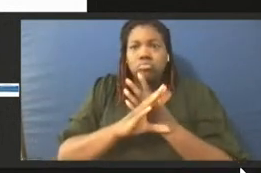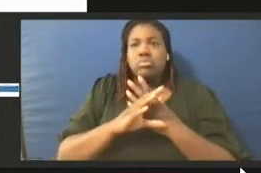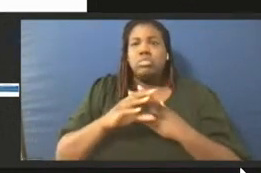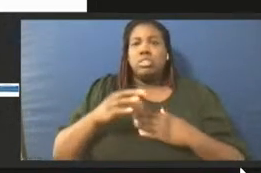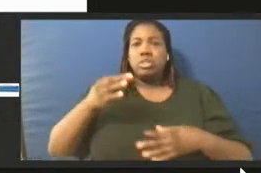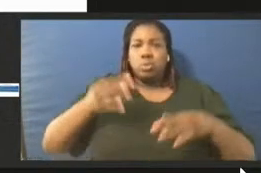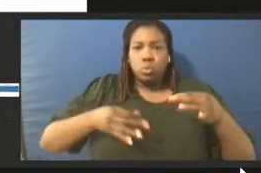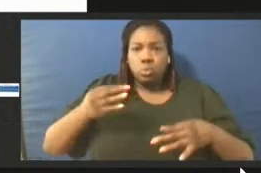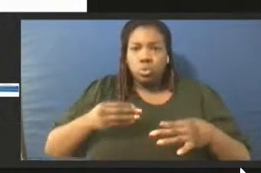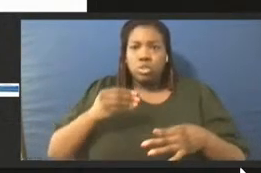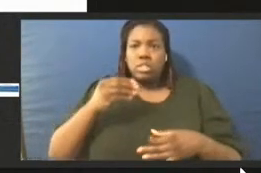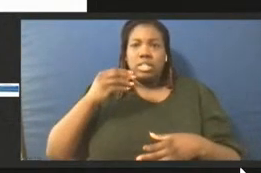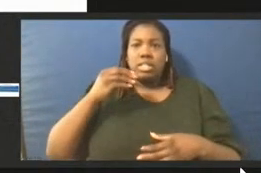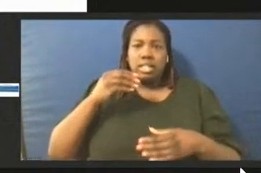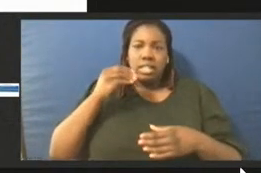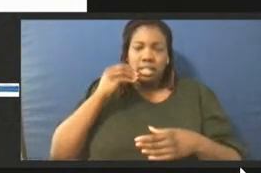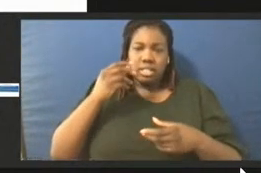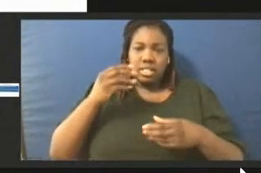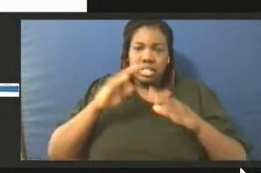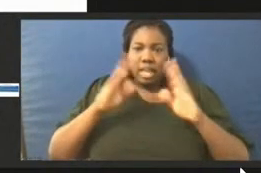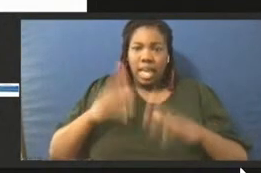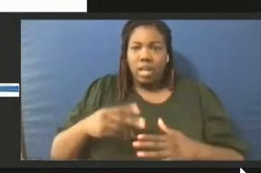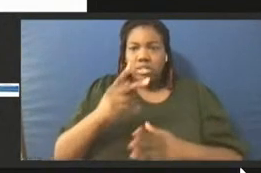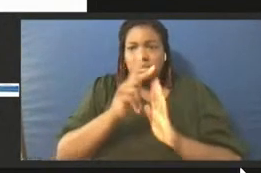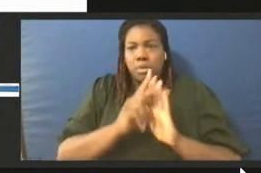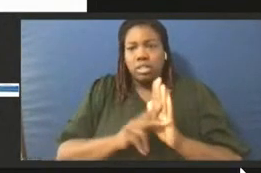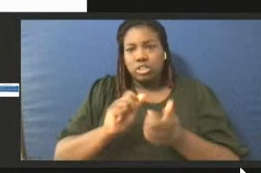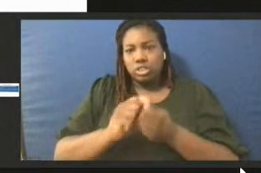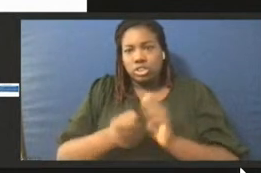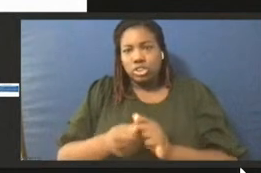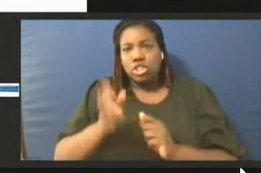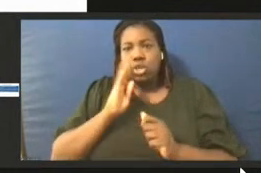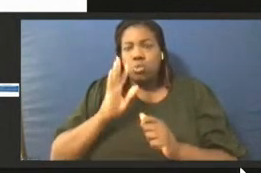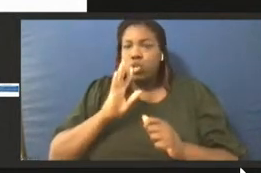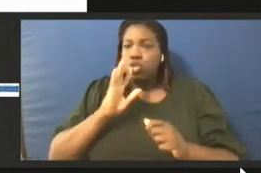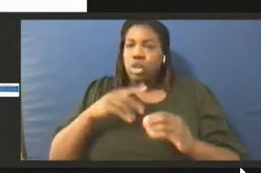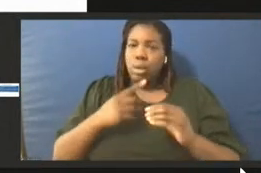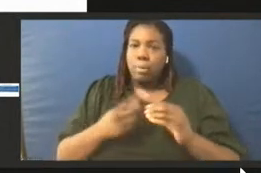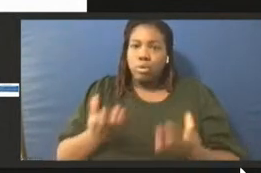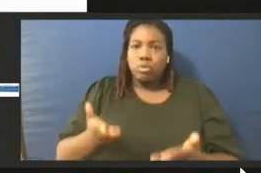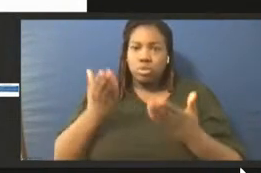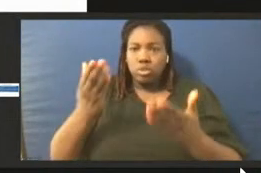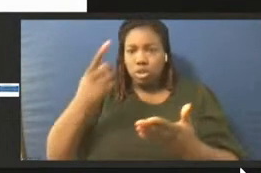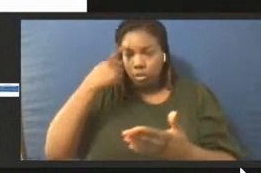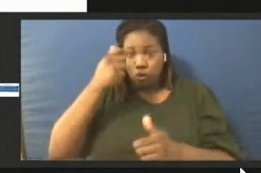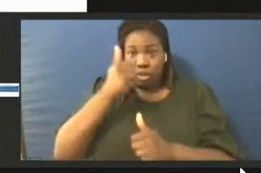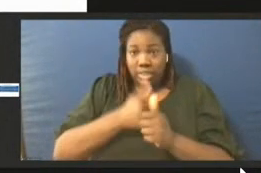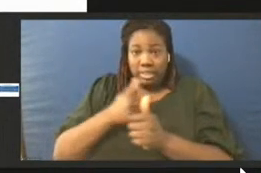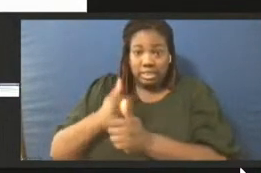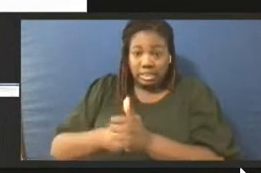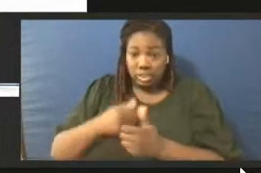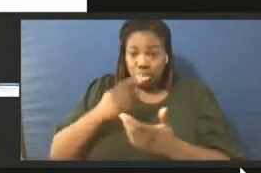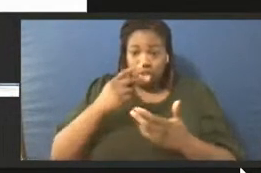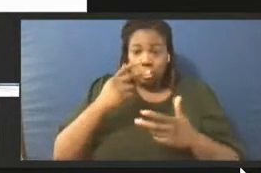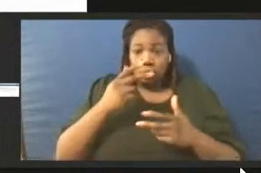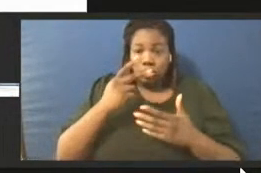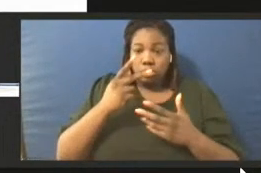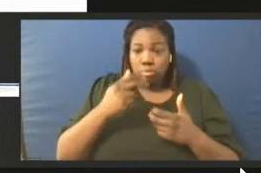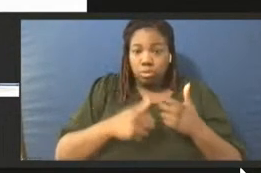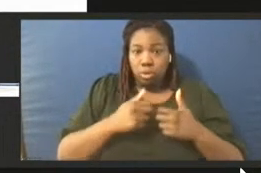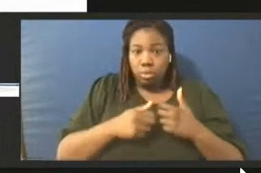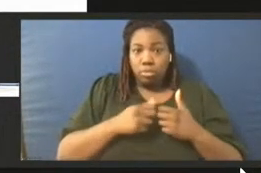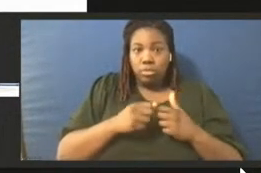housing policy changes. So I'm going to talk a little more about our recommendations for each problem statement. If you can go to the next